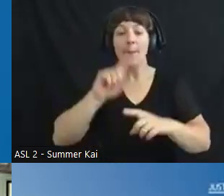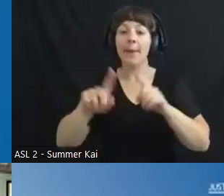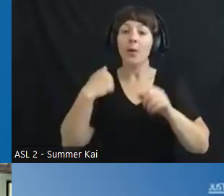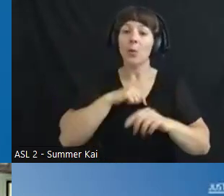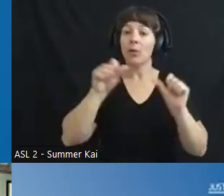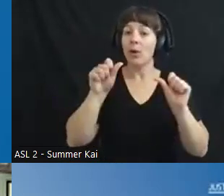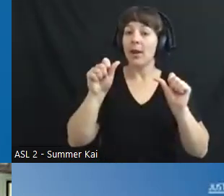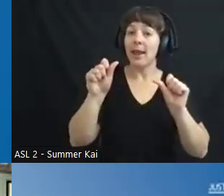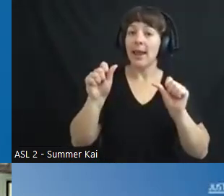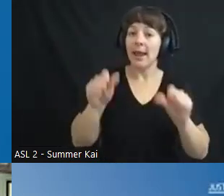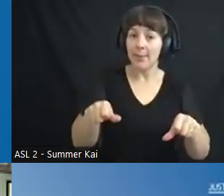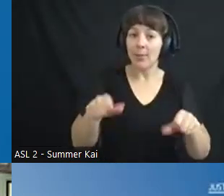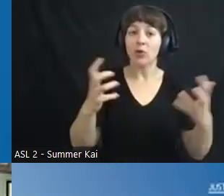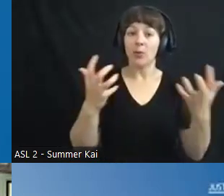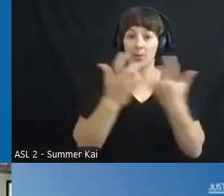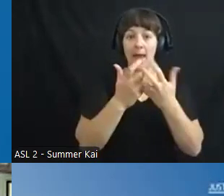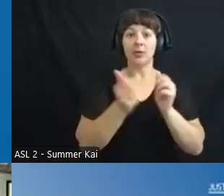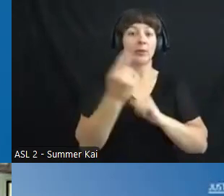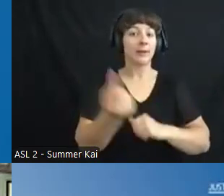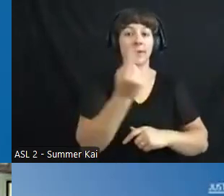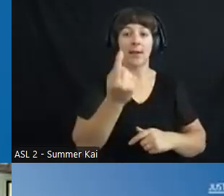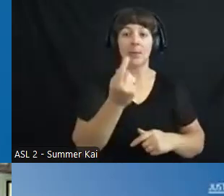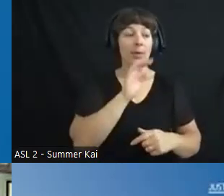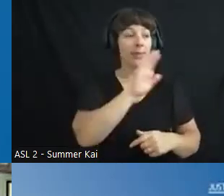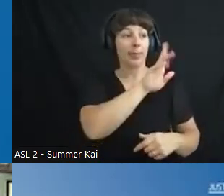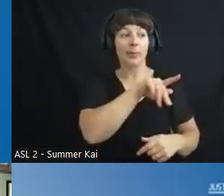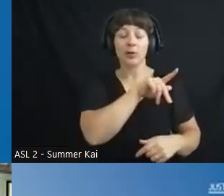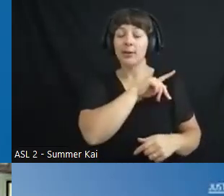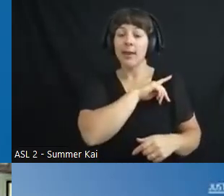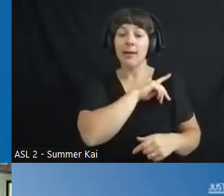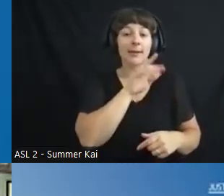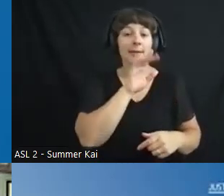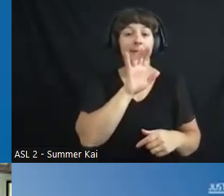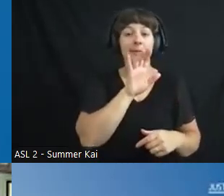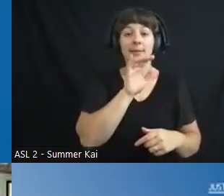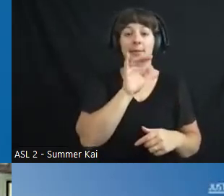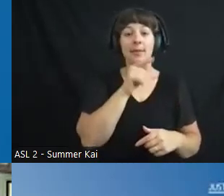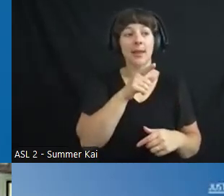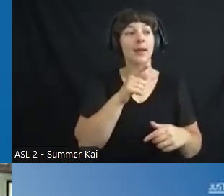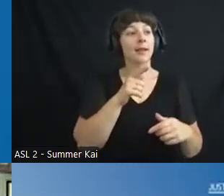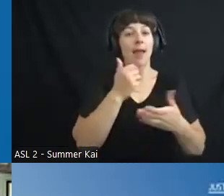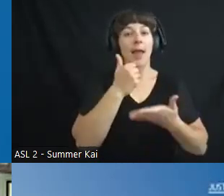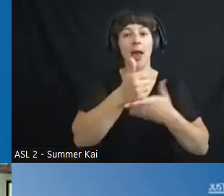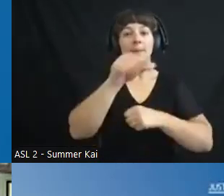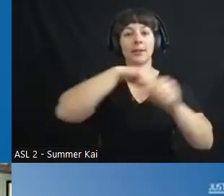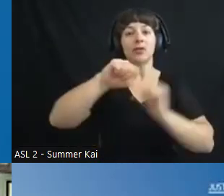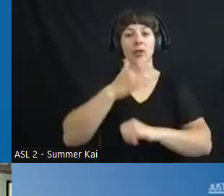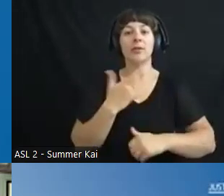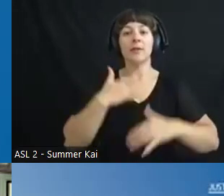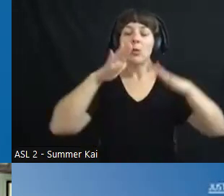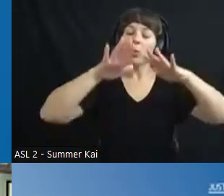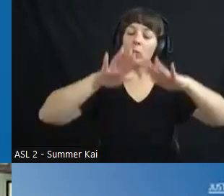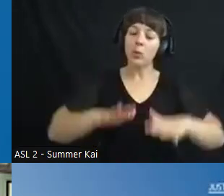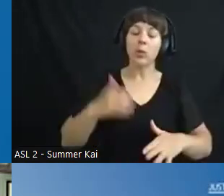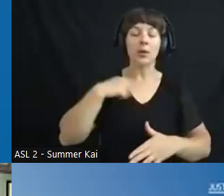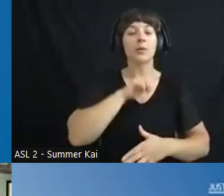them with someone who, just by virtue of their personalities, they were calming for each other. And we just